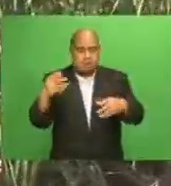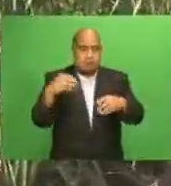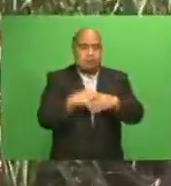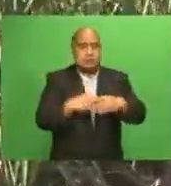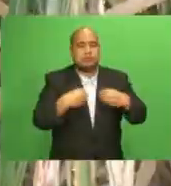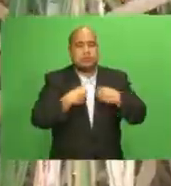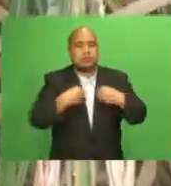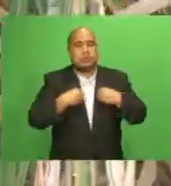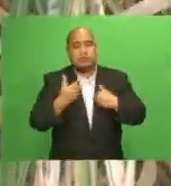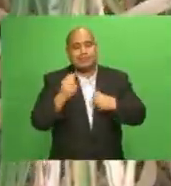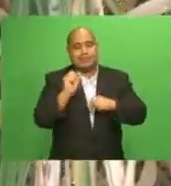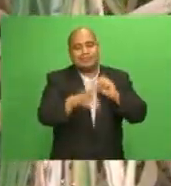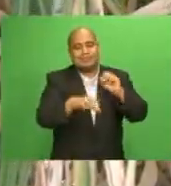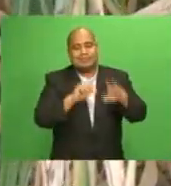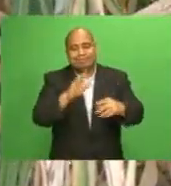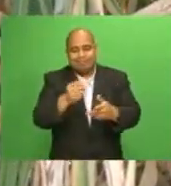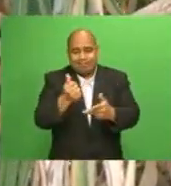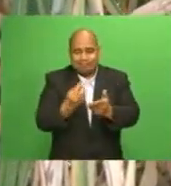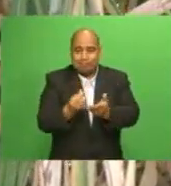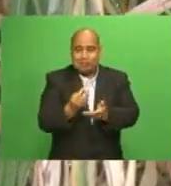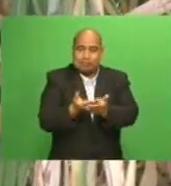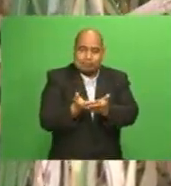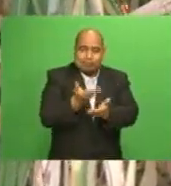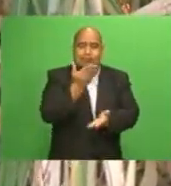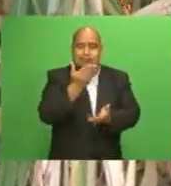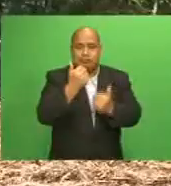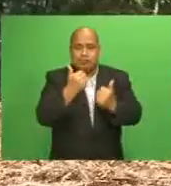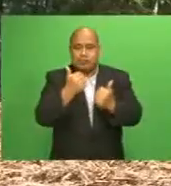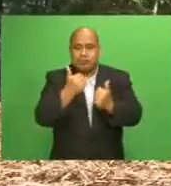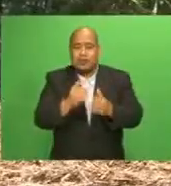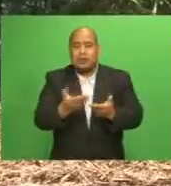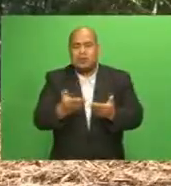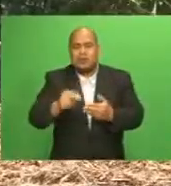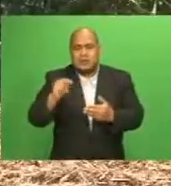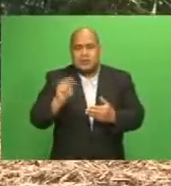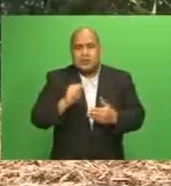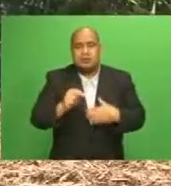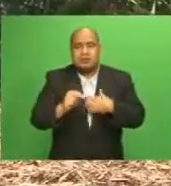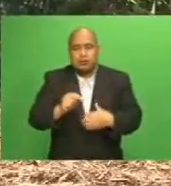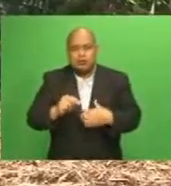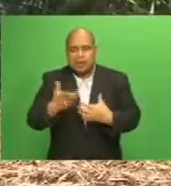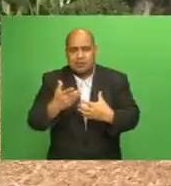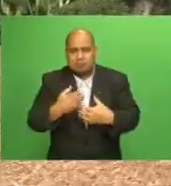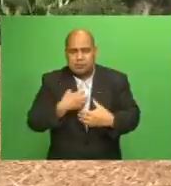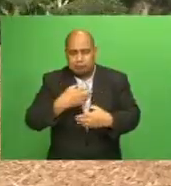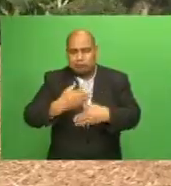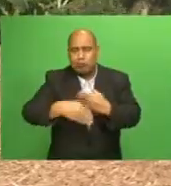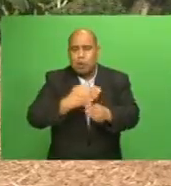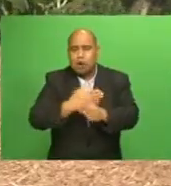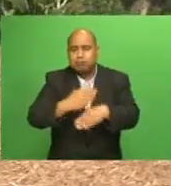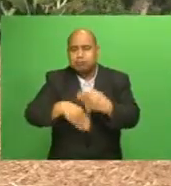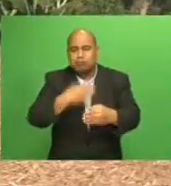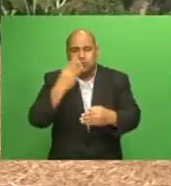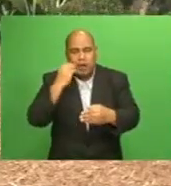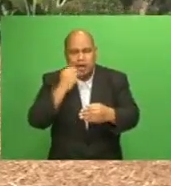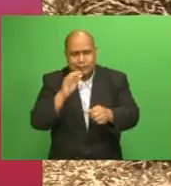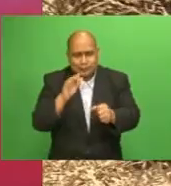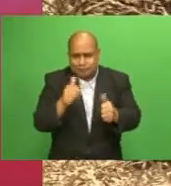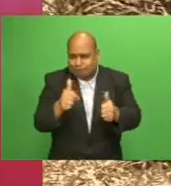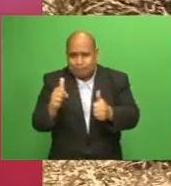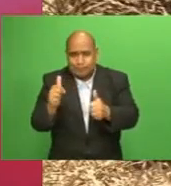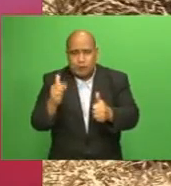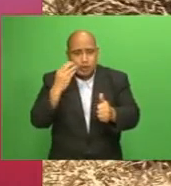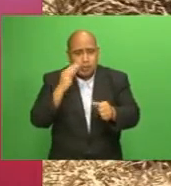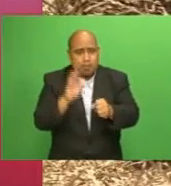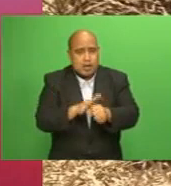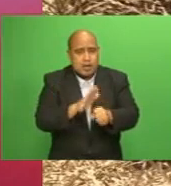think the industry as a whole intends to increase the production. With the production, intends to increase the yield.